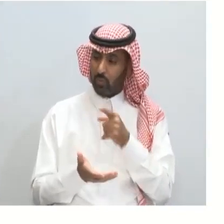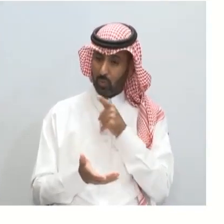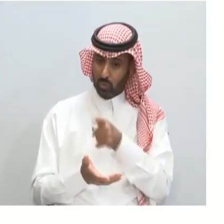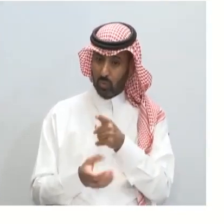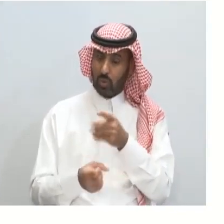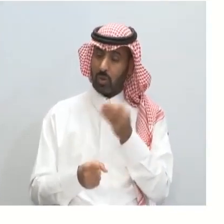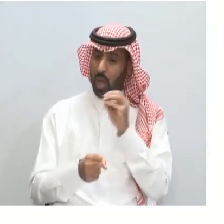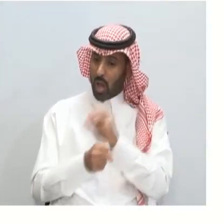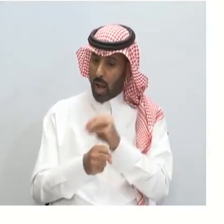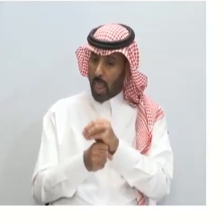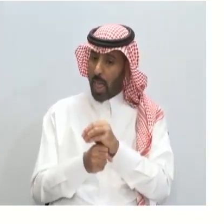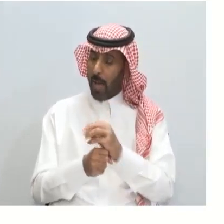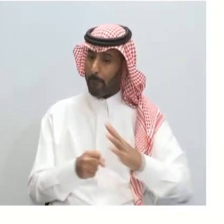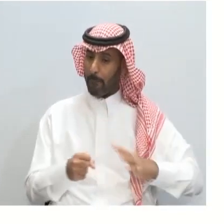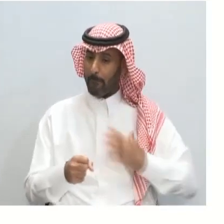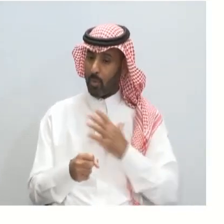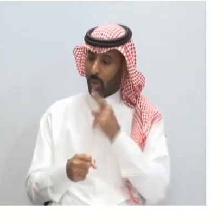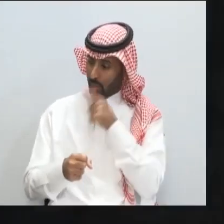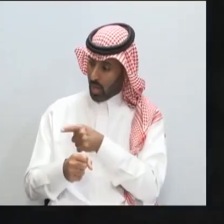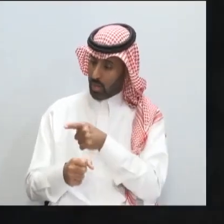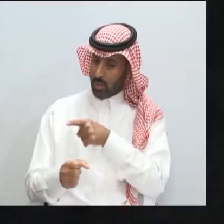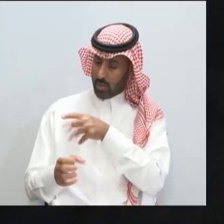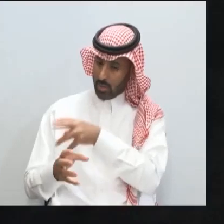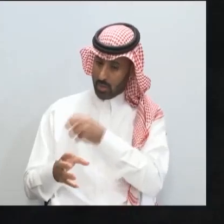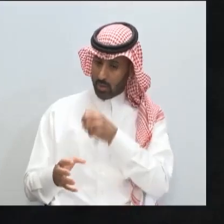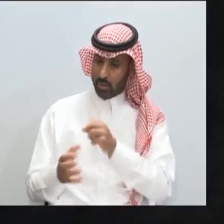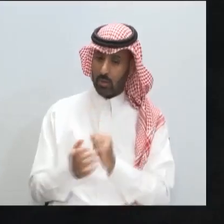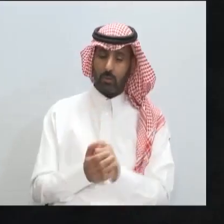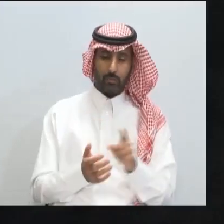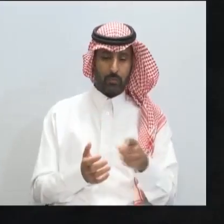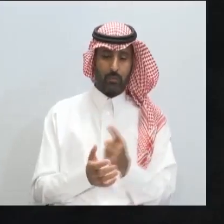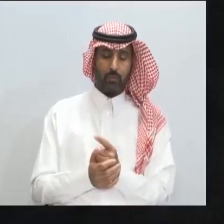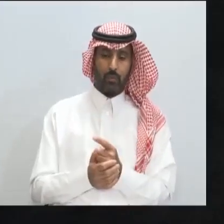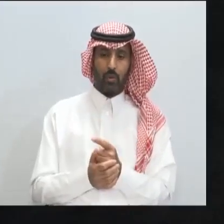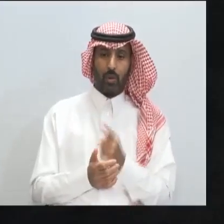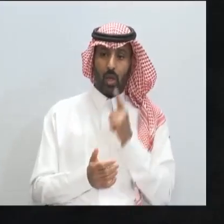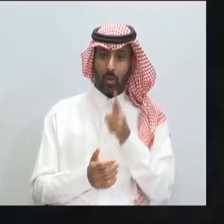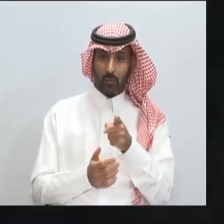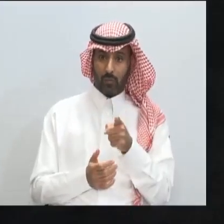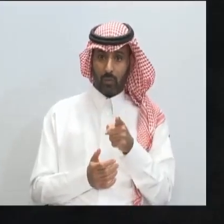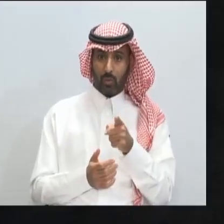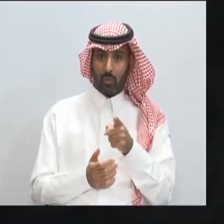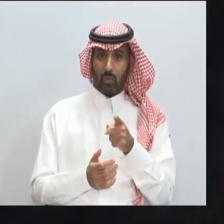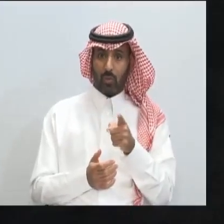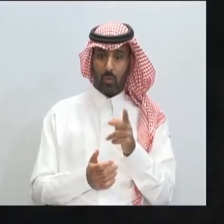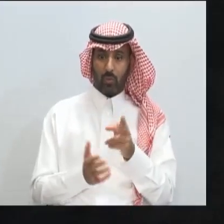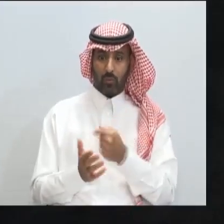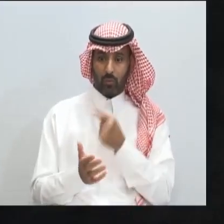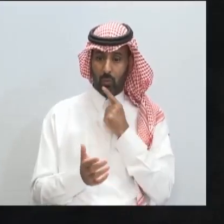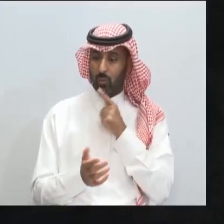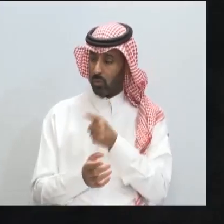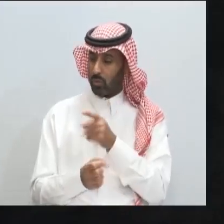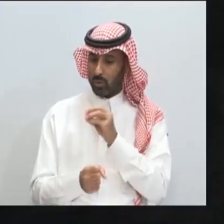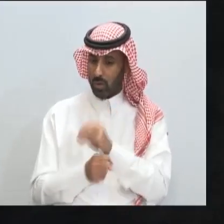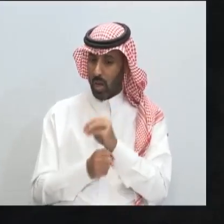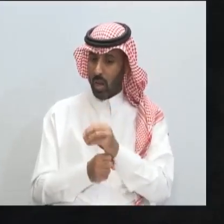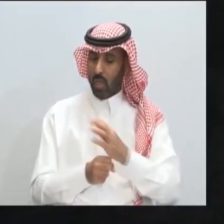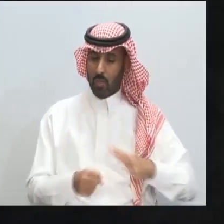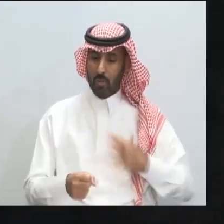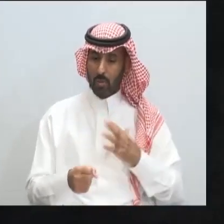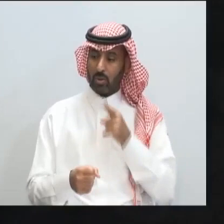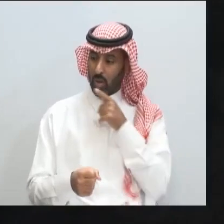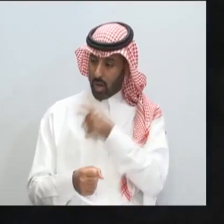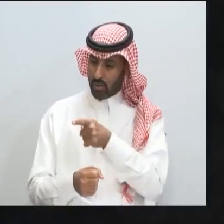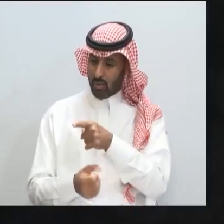the whistle on him. So that's correct. If you don't tell the manager, you are the one that would be in